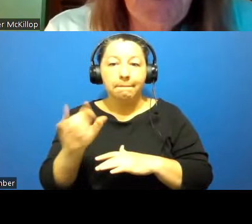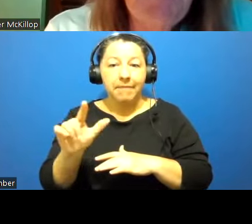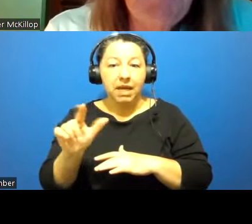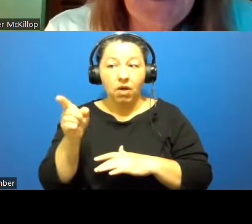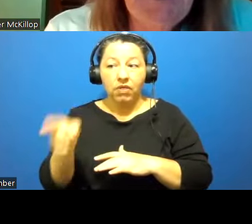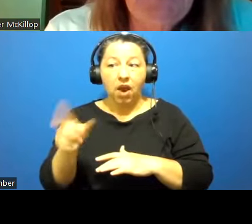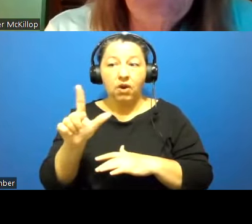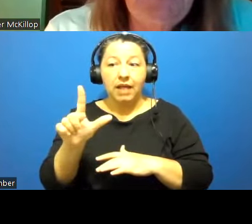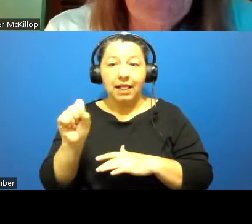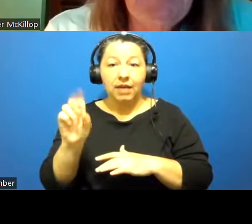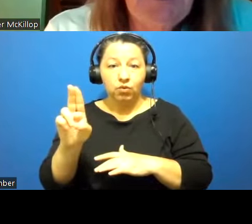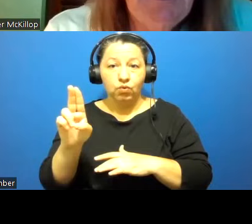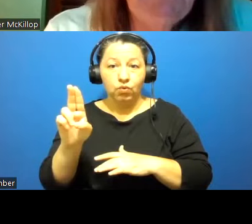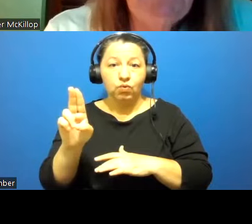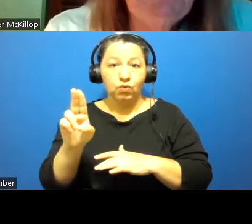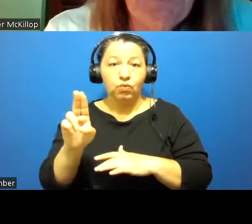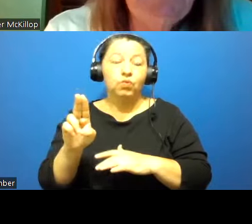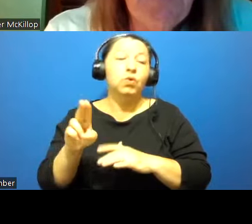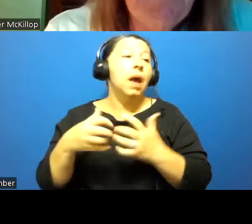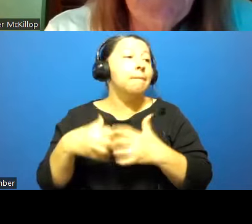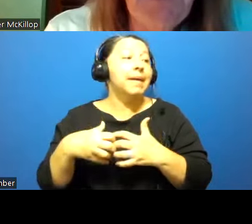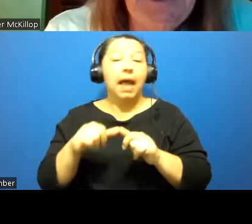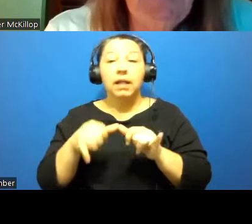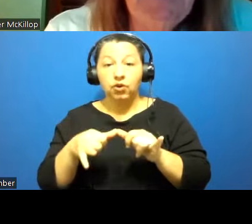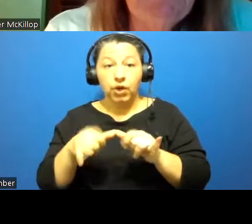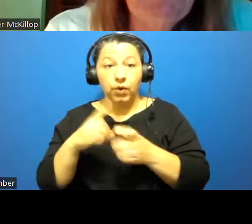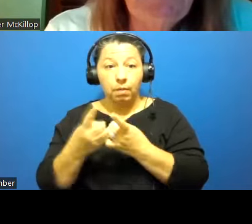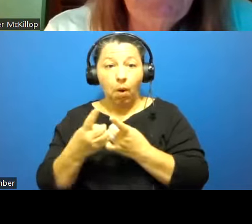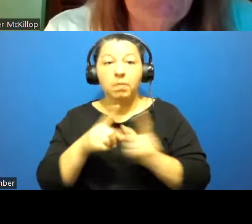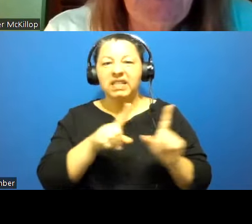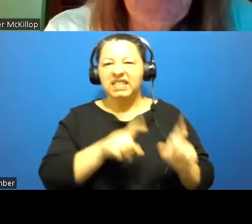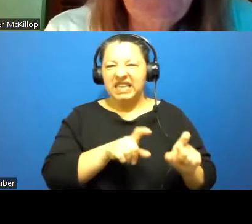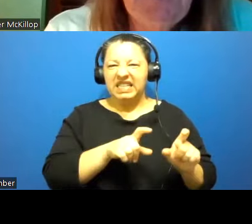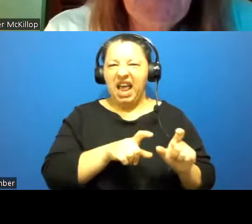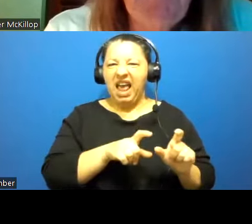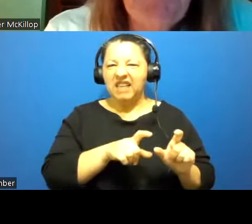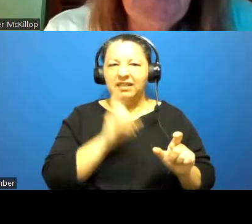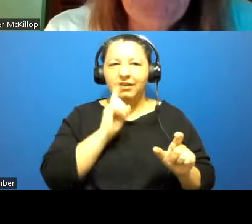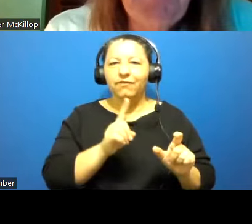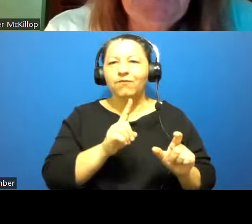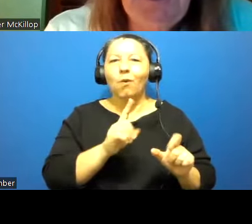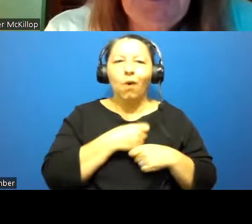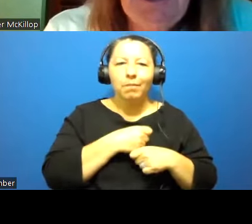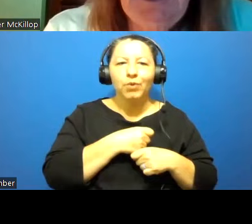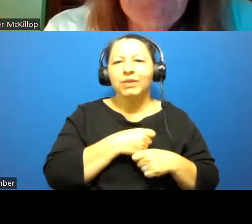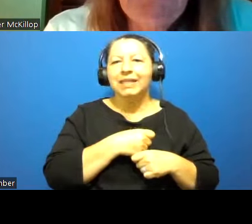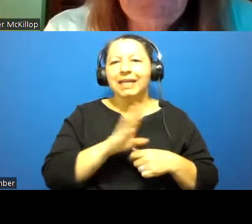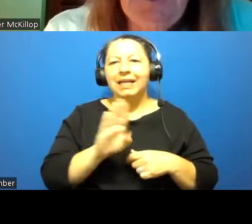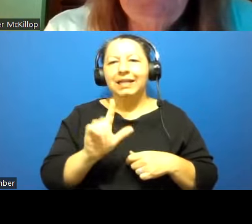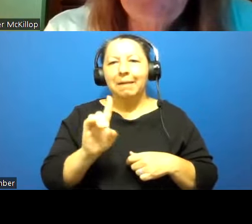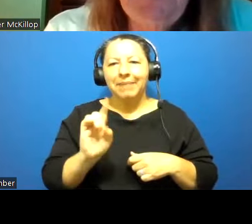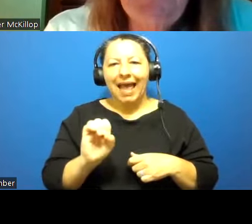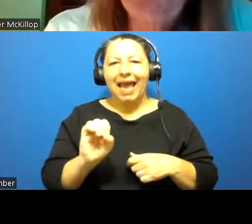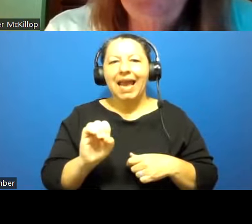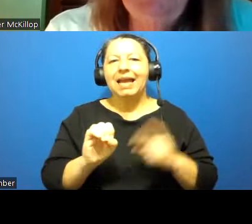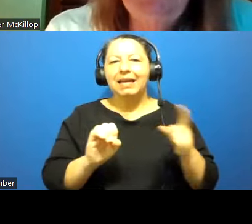engineering department, mechanical engineering. This was a test run of the blade only. This is in Cyprus, but we've got sapodilla. Here is